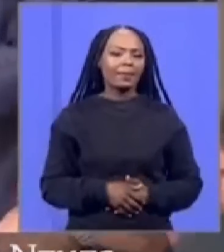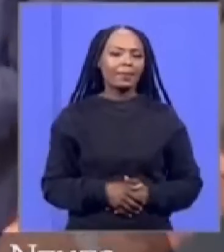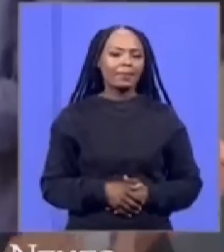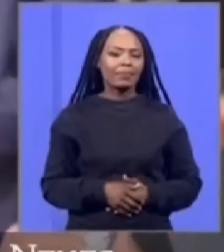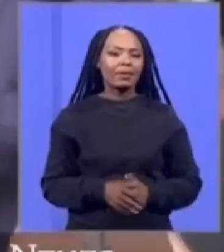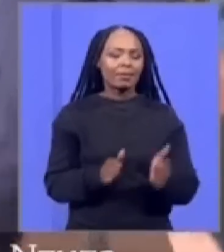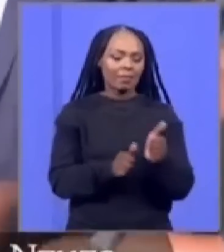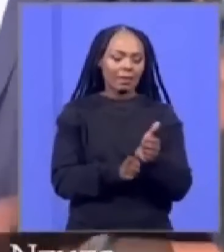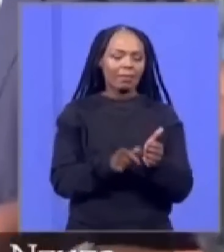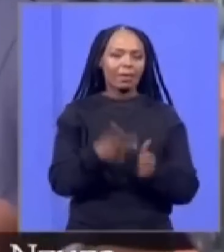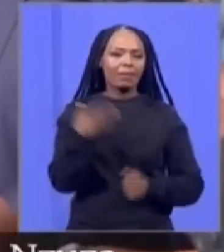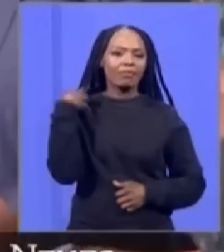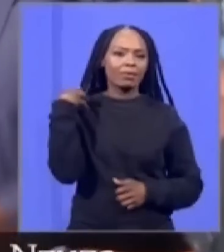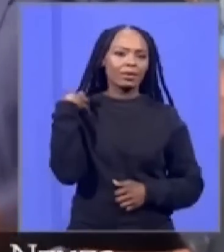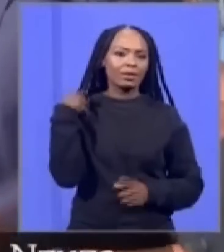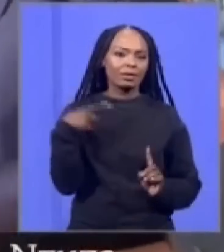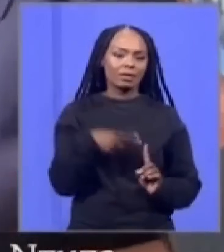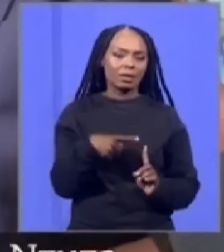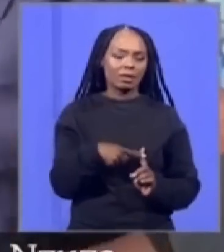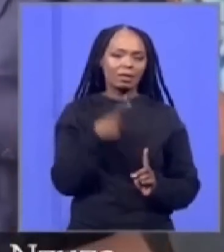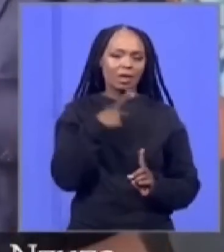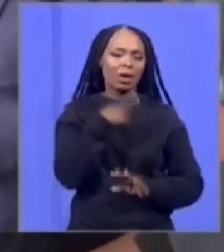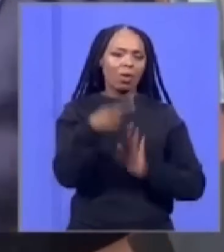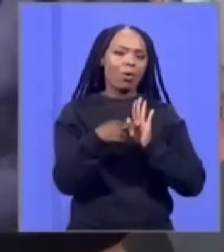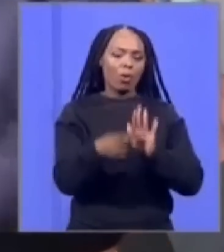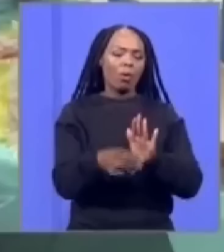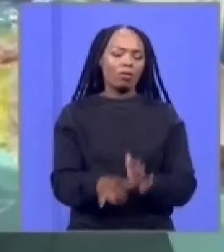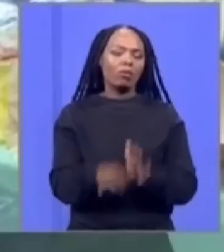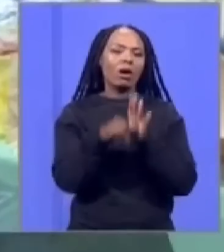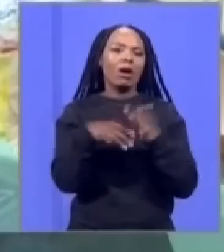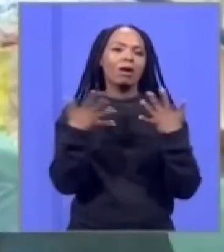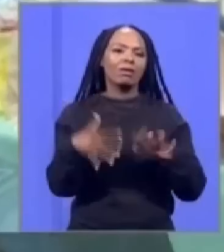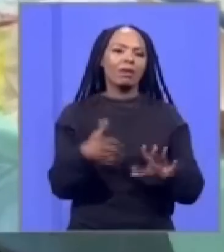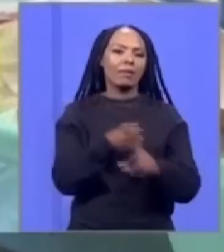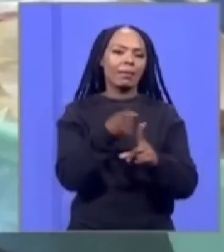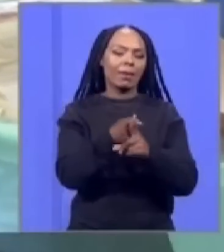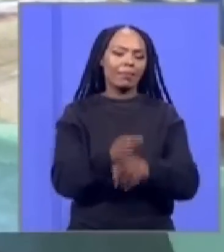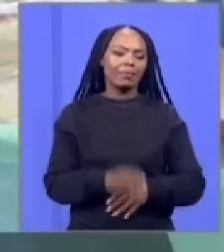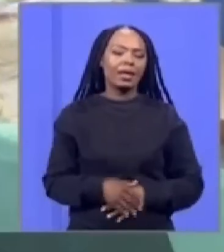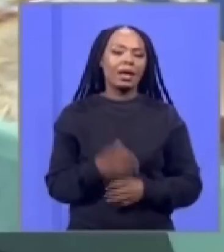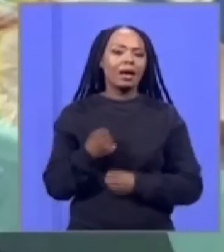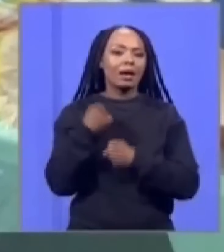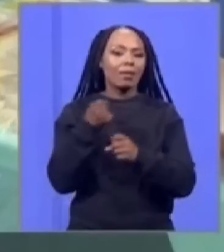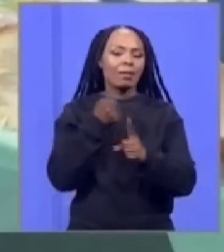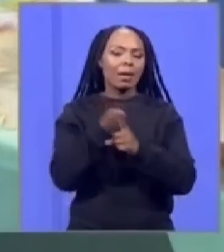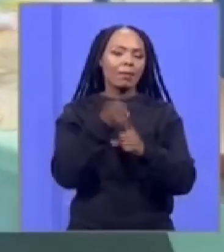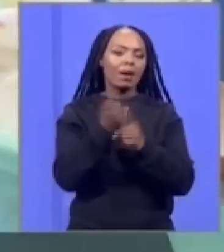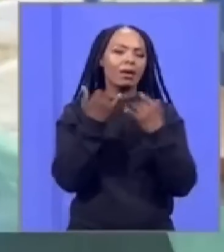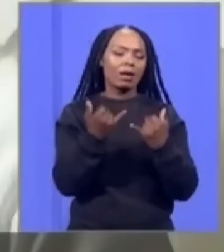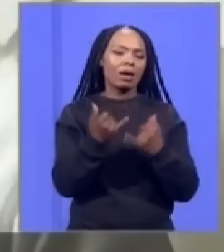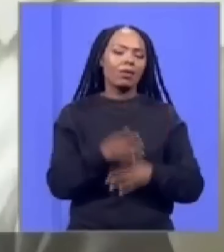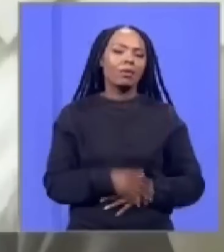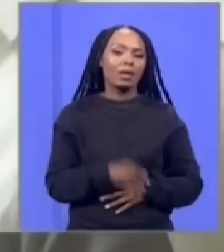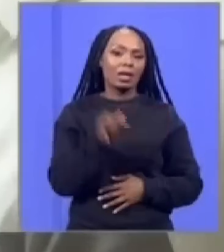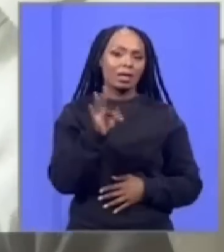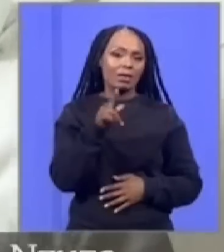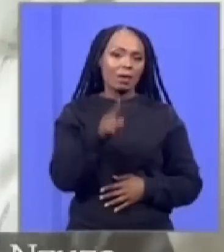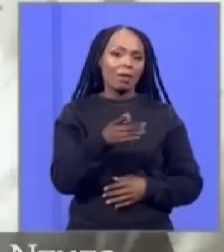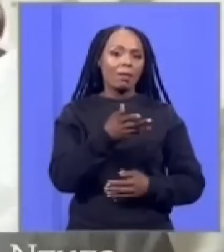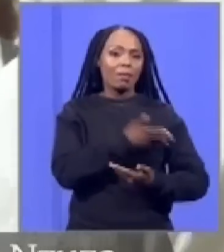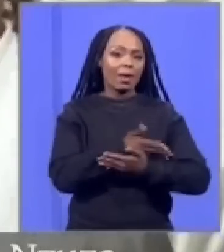Motlatsa letona o re ho kgathilwe tema e babatsehang tabeng ena. This is a campaign for early birth registration where we are saying mothers